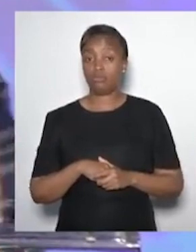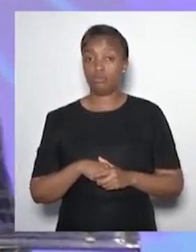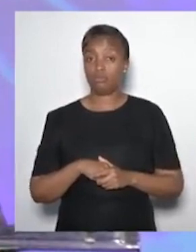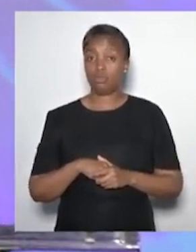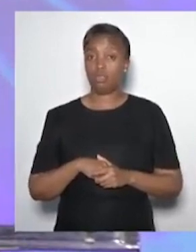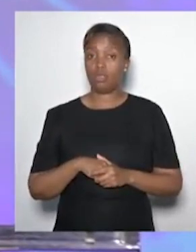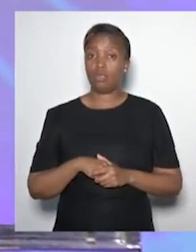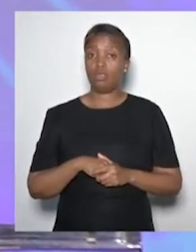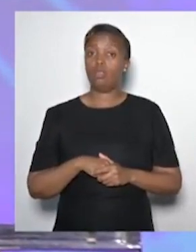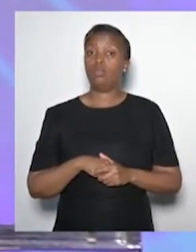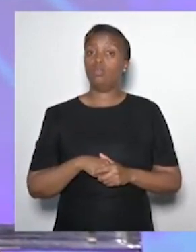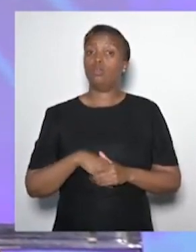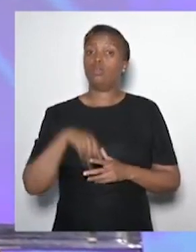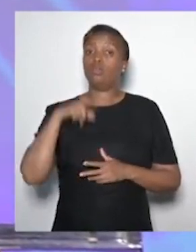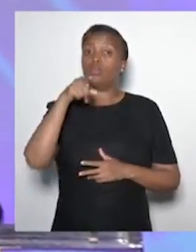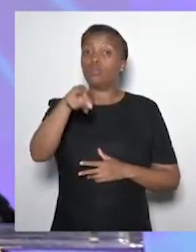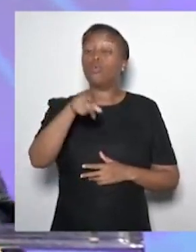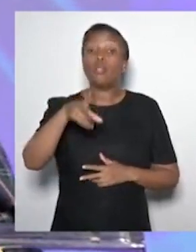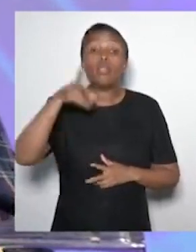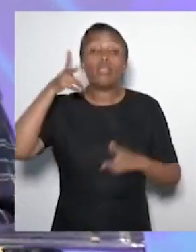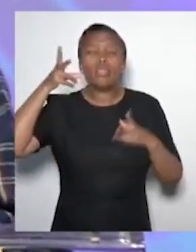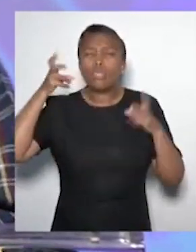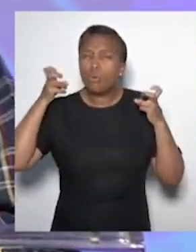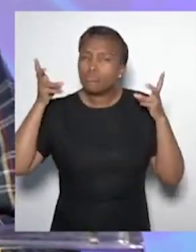You will notice that